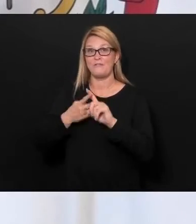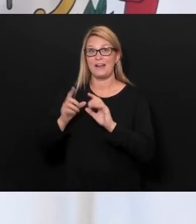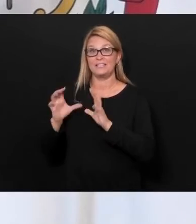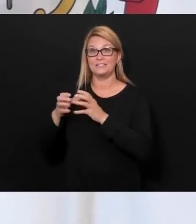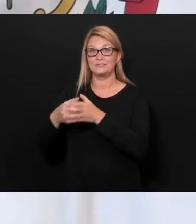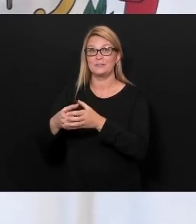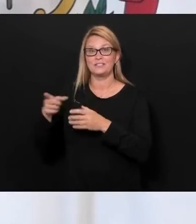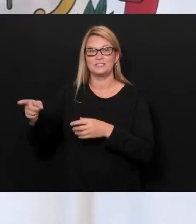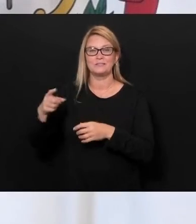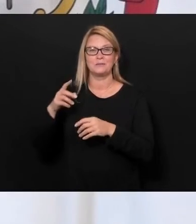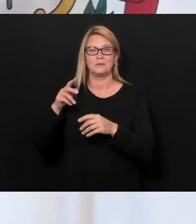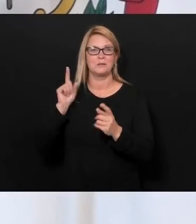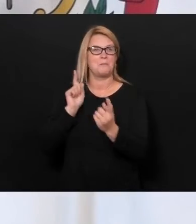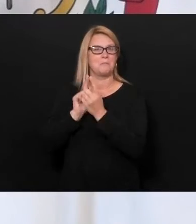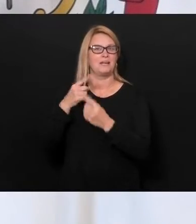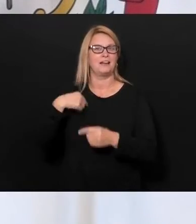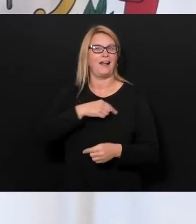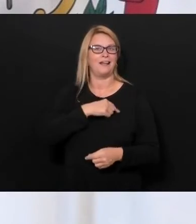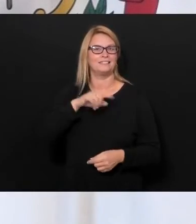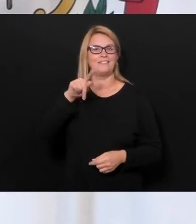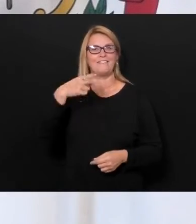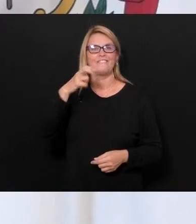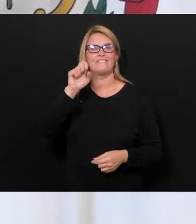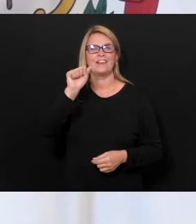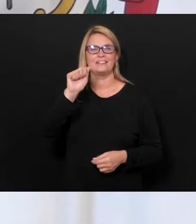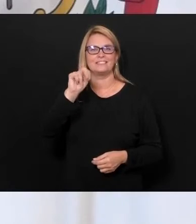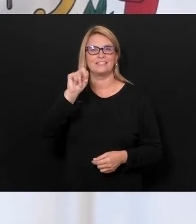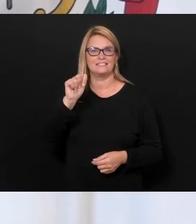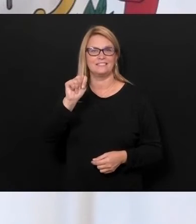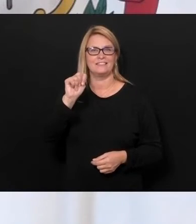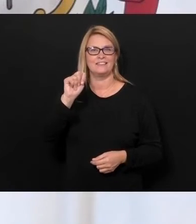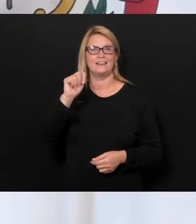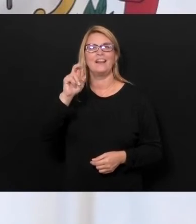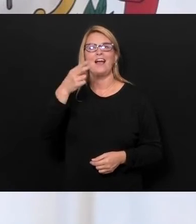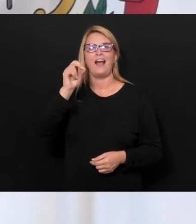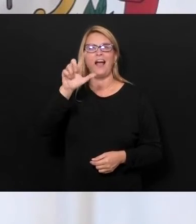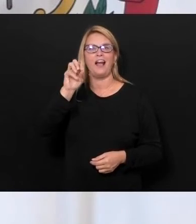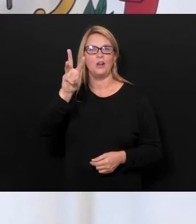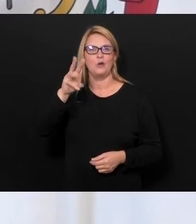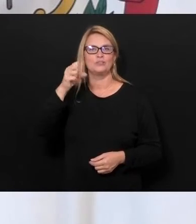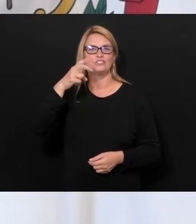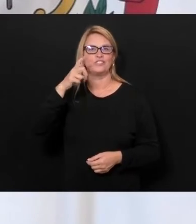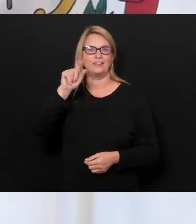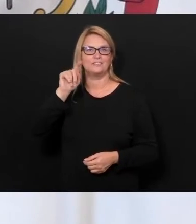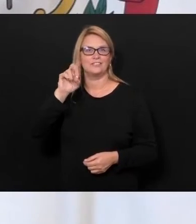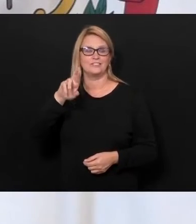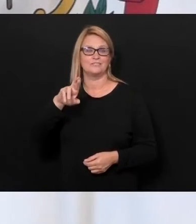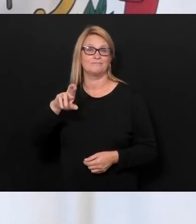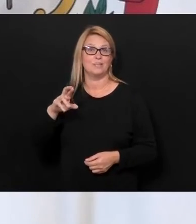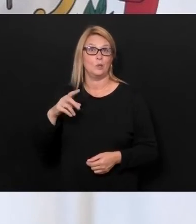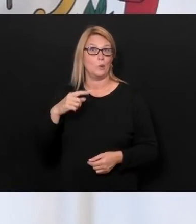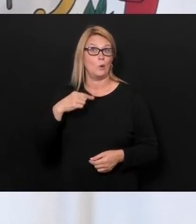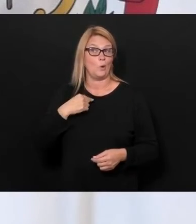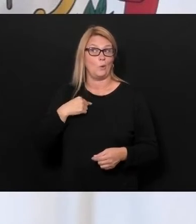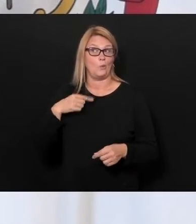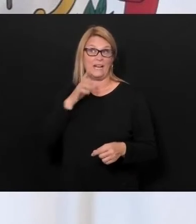Hollow Shelter, which is 5 miles from the lower gate at Cranberry. And off we went, and we didn't get to the